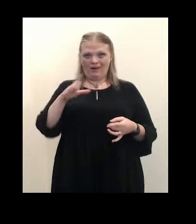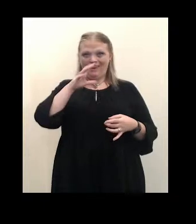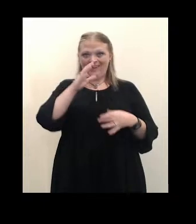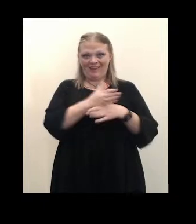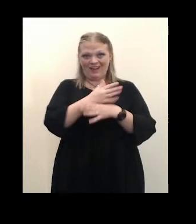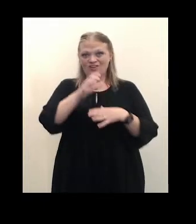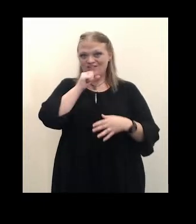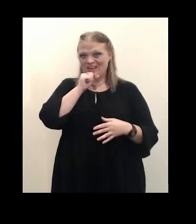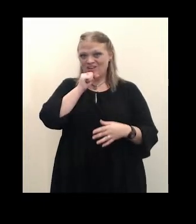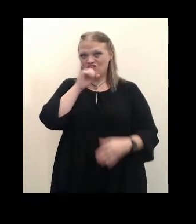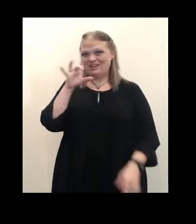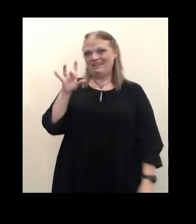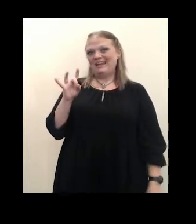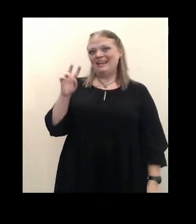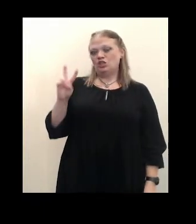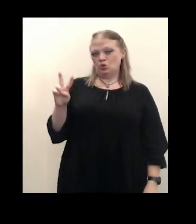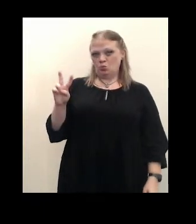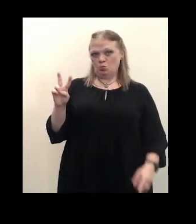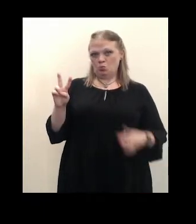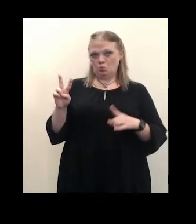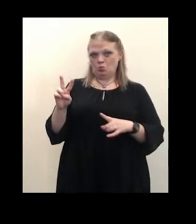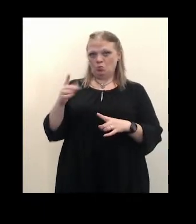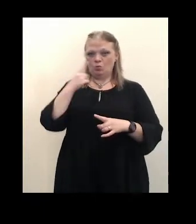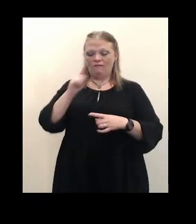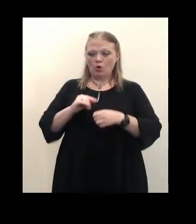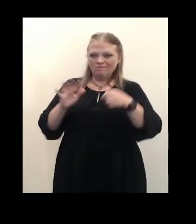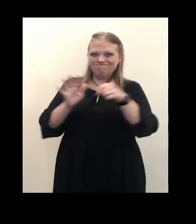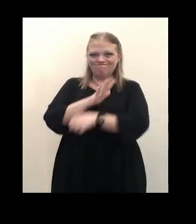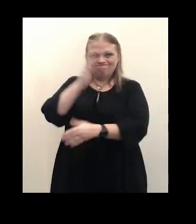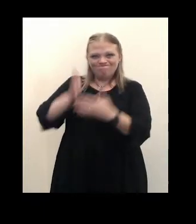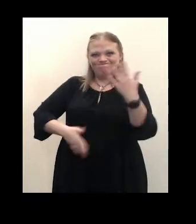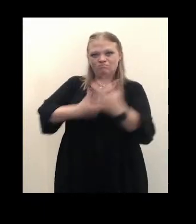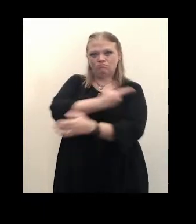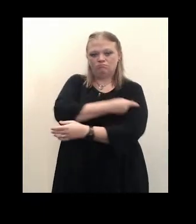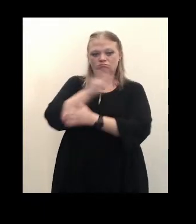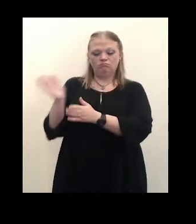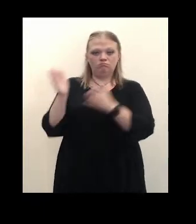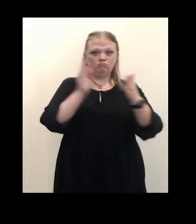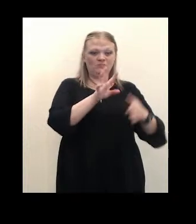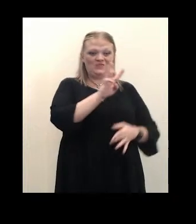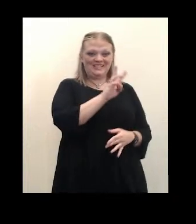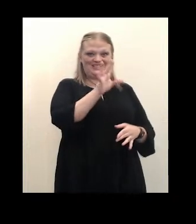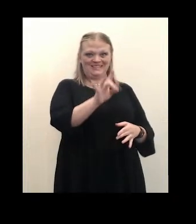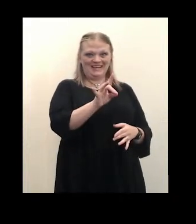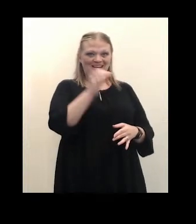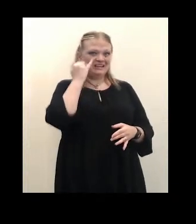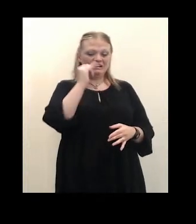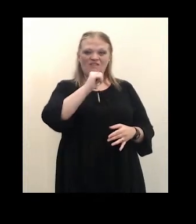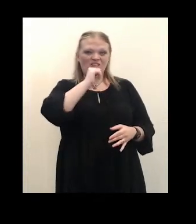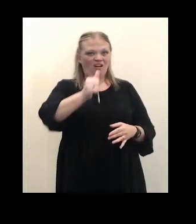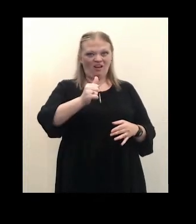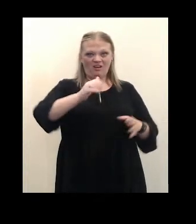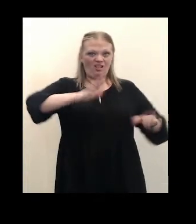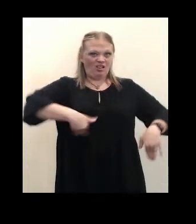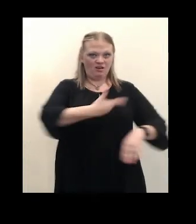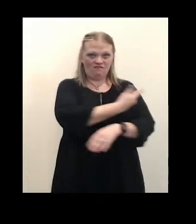82 years old for those that are fully vaccinated and is 68 for those that are not fully vaccinated.